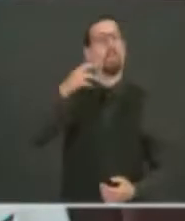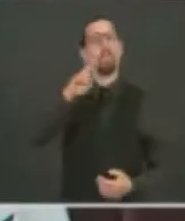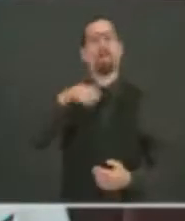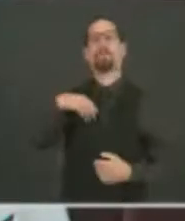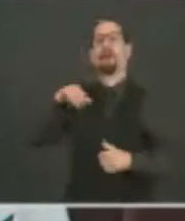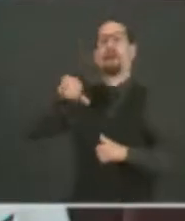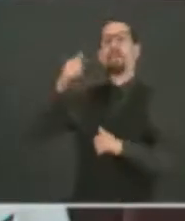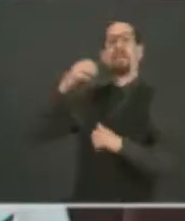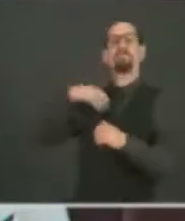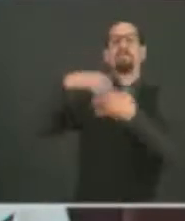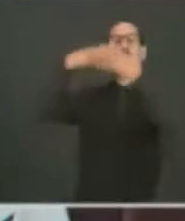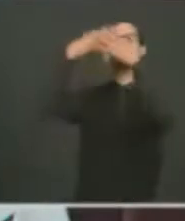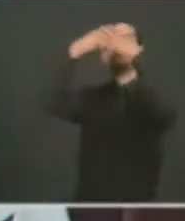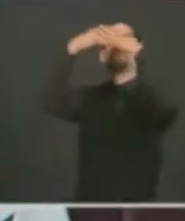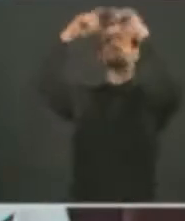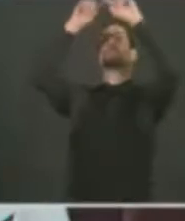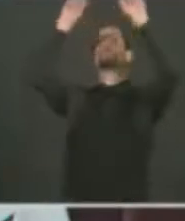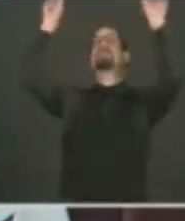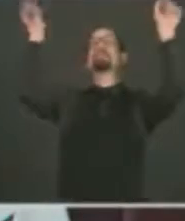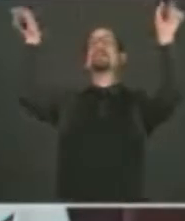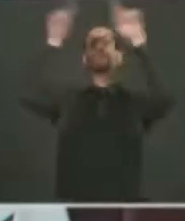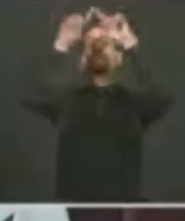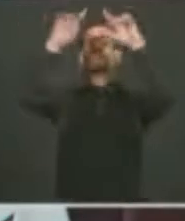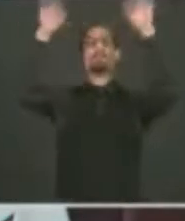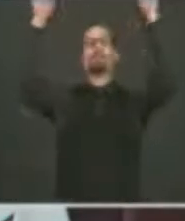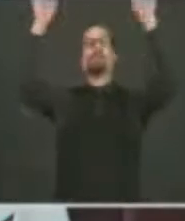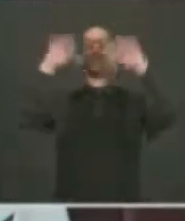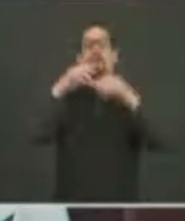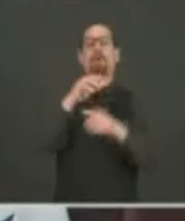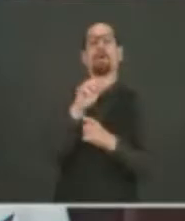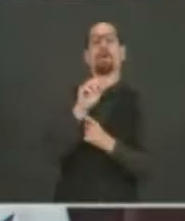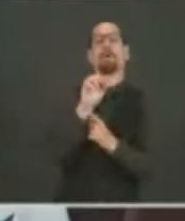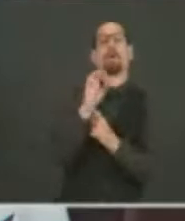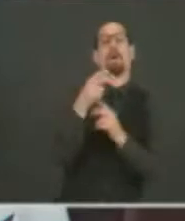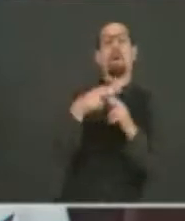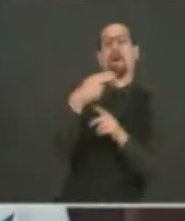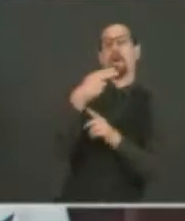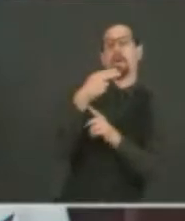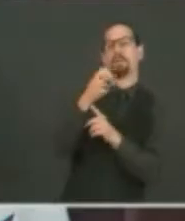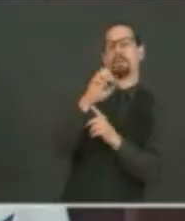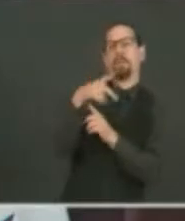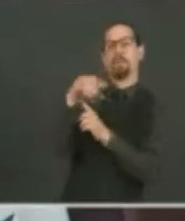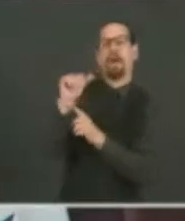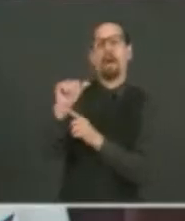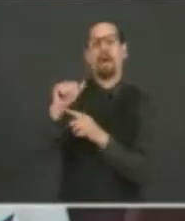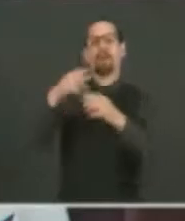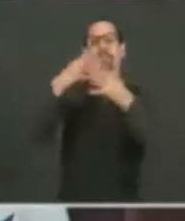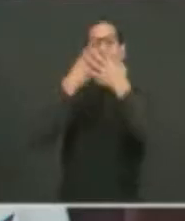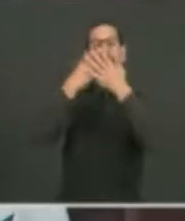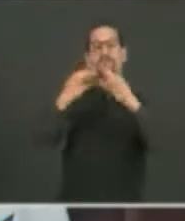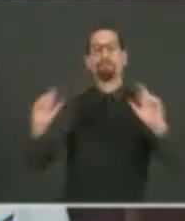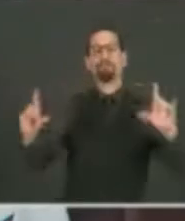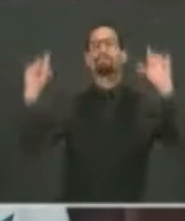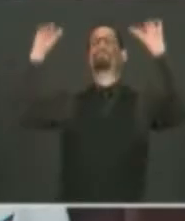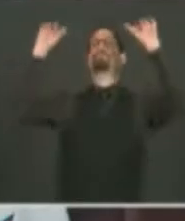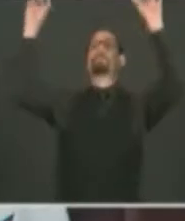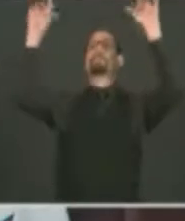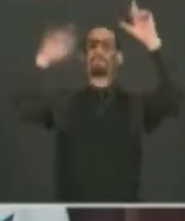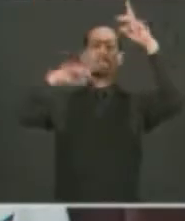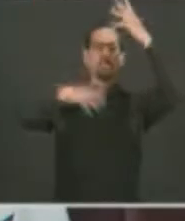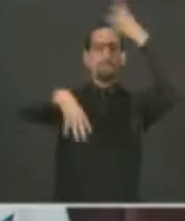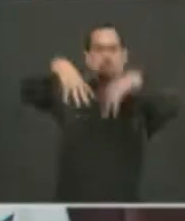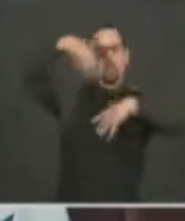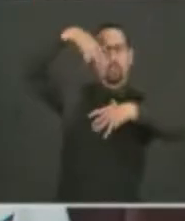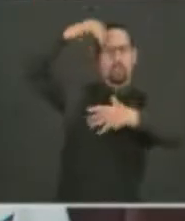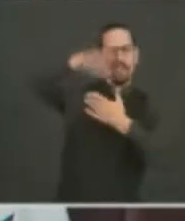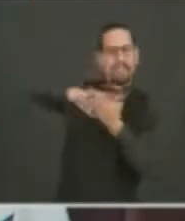other places, the experts say the key metric that we need to look at to